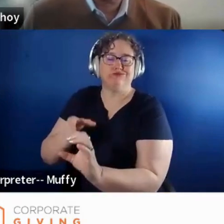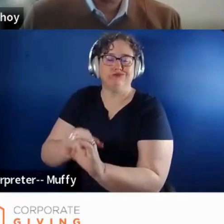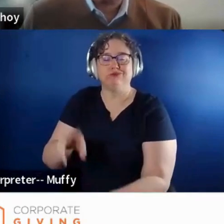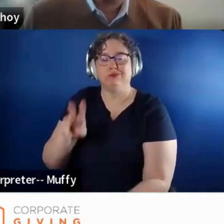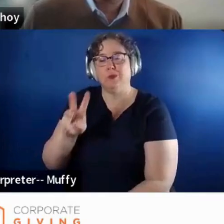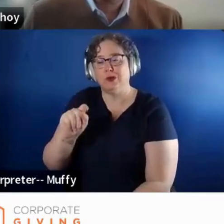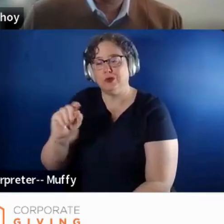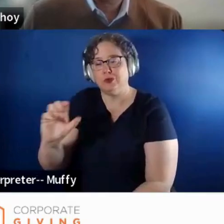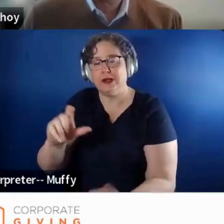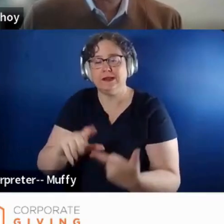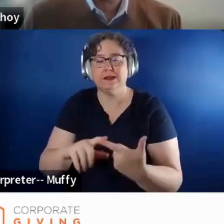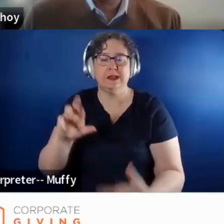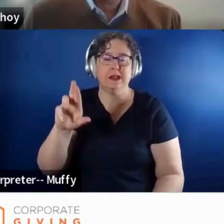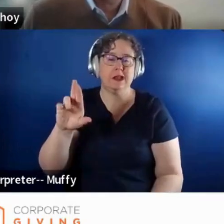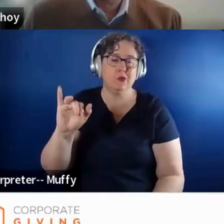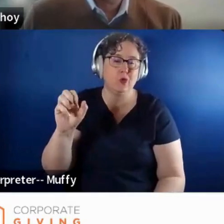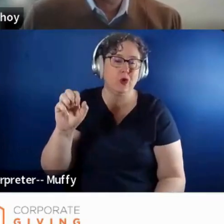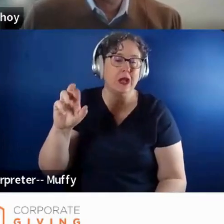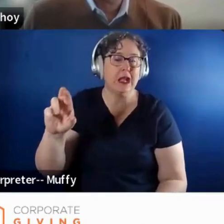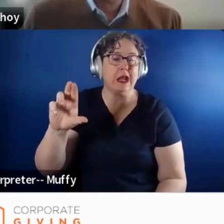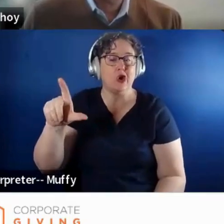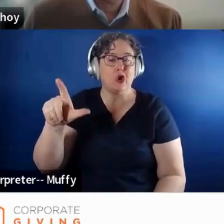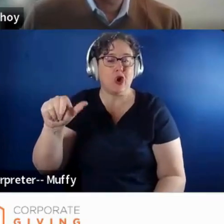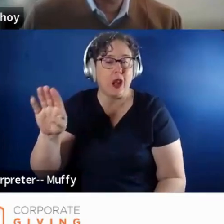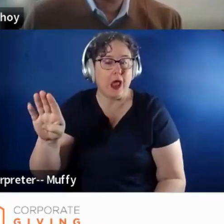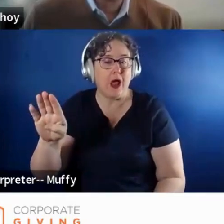Center, Rainier Club, and so on.